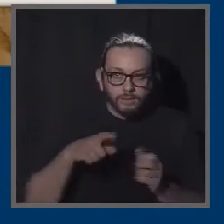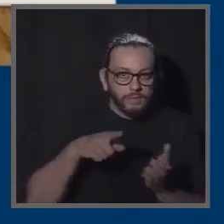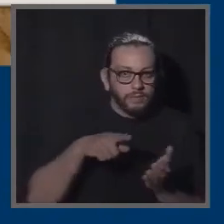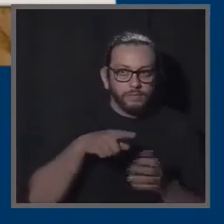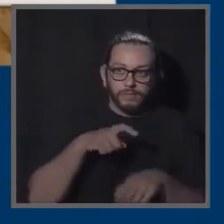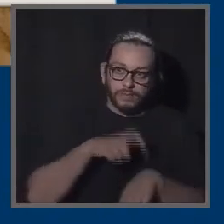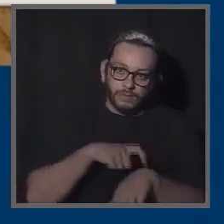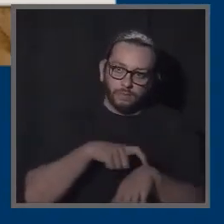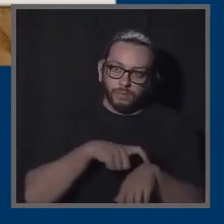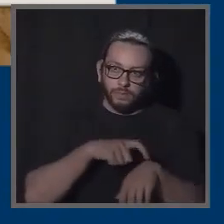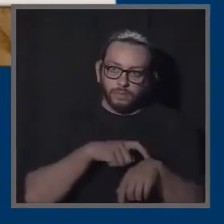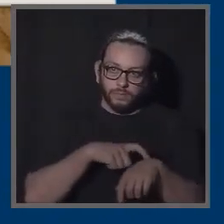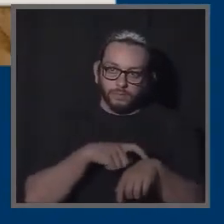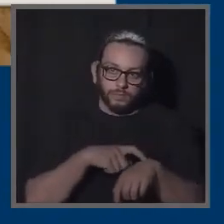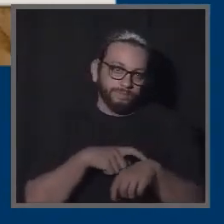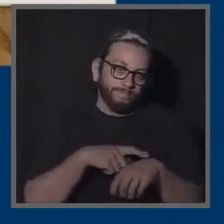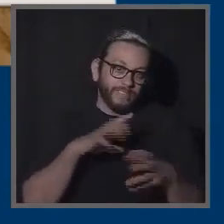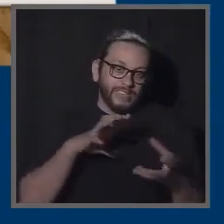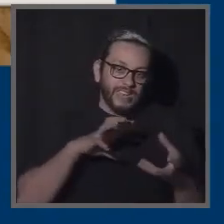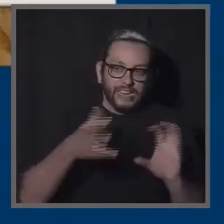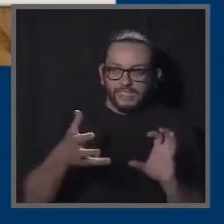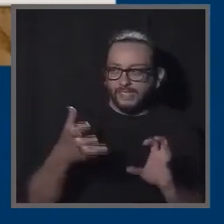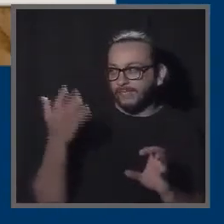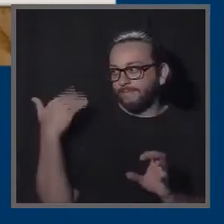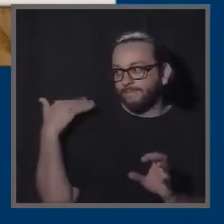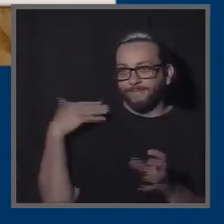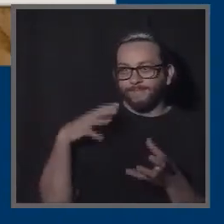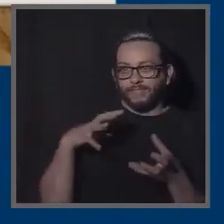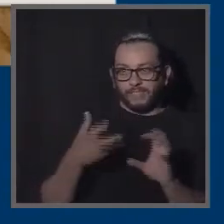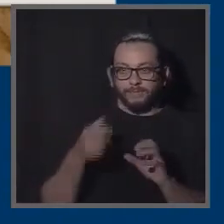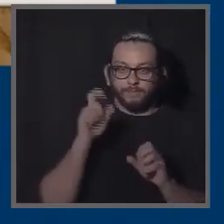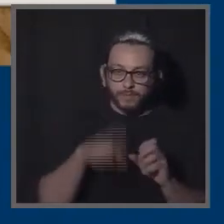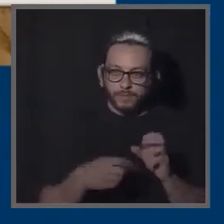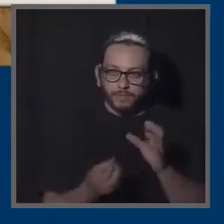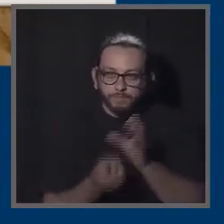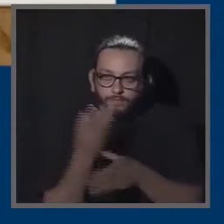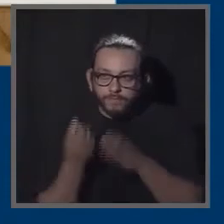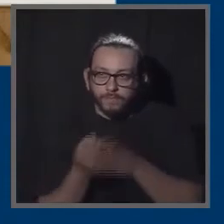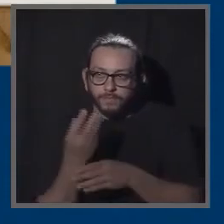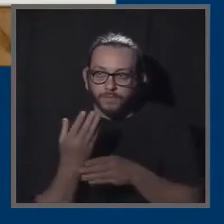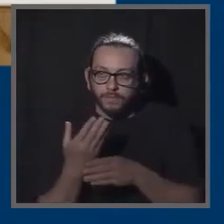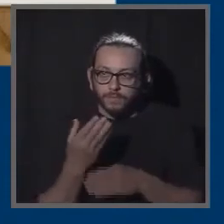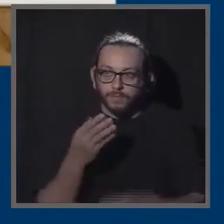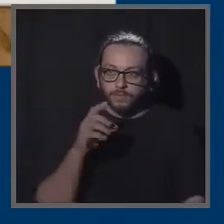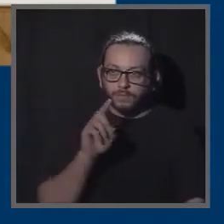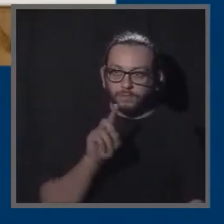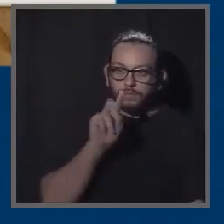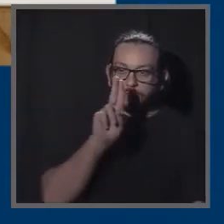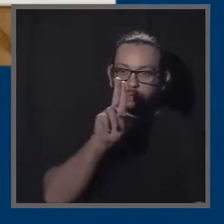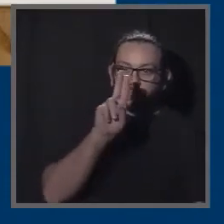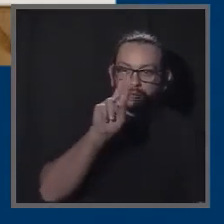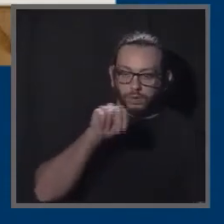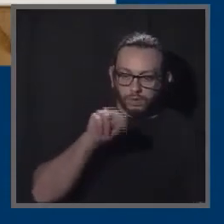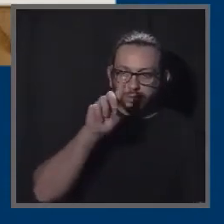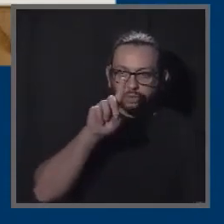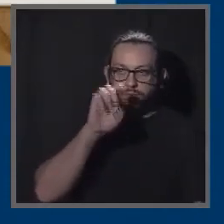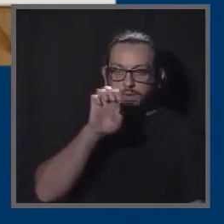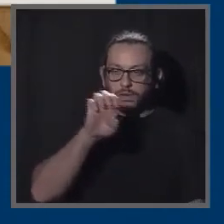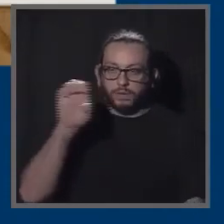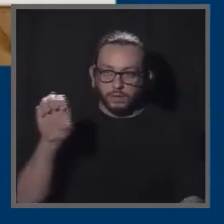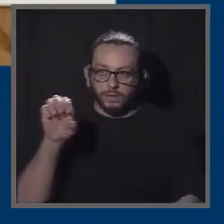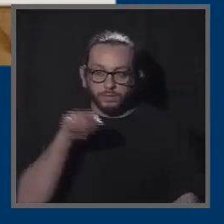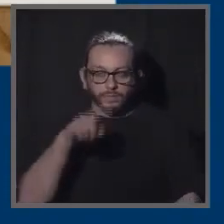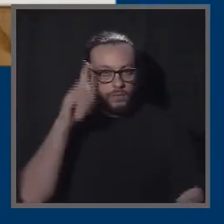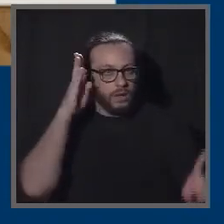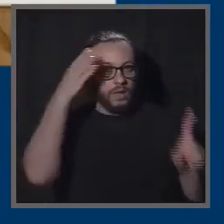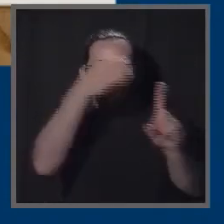see with Creative Dundee, the organization that I showed you before, an organization that's pivoting to meet new